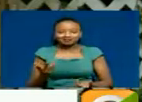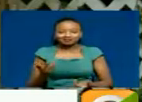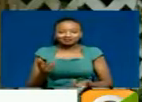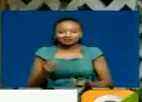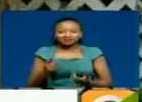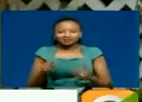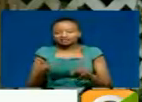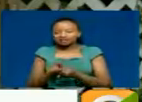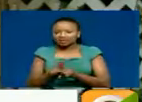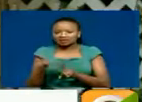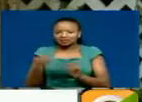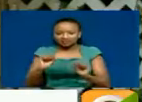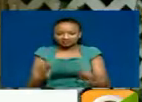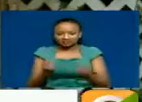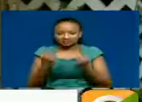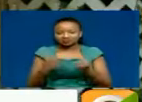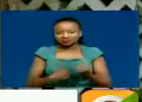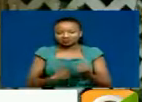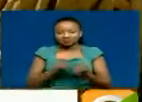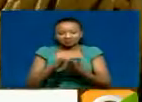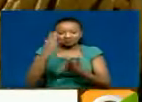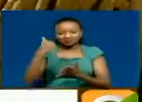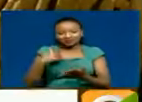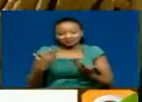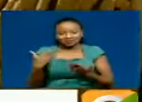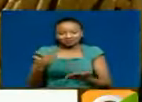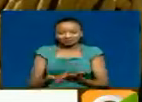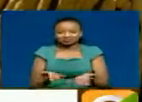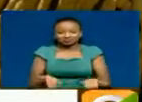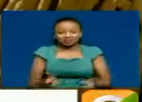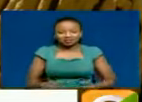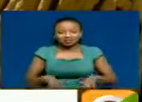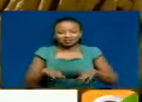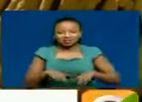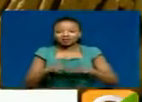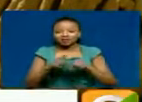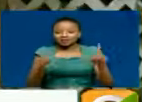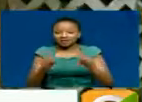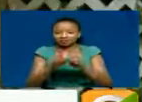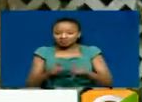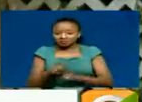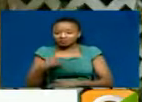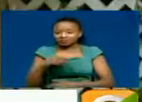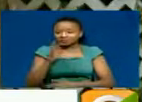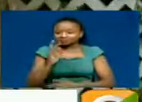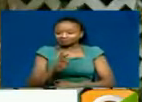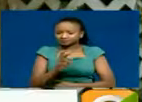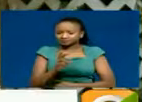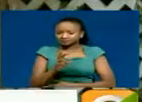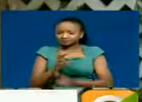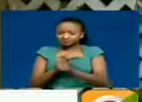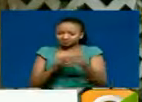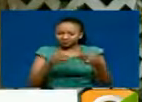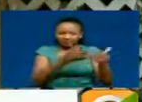they sort of rescued me, and that is the reason why I am here today. But then the thing is that what I saw my extended family